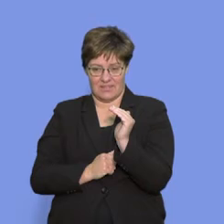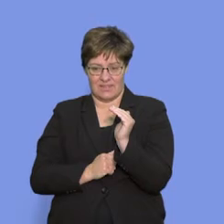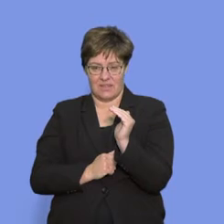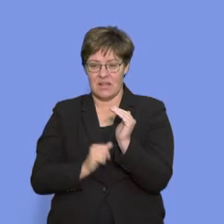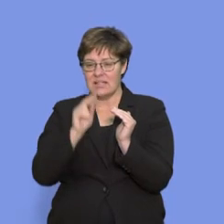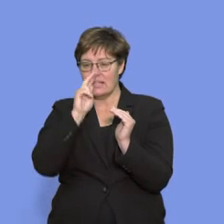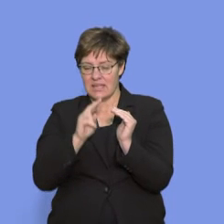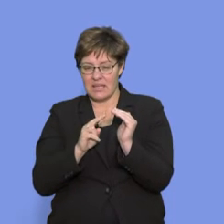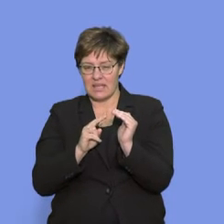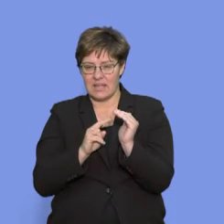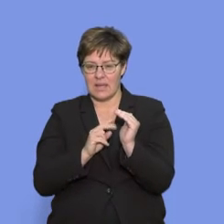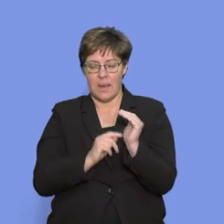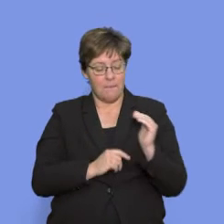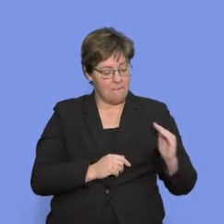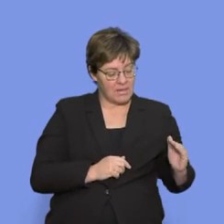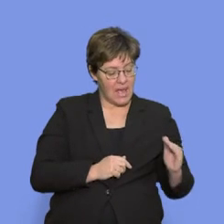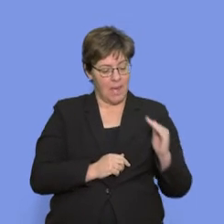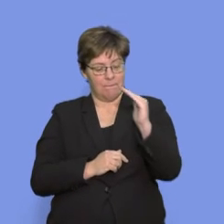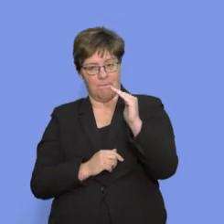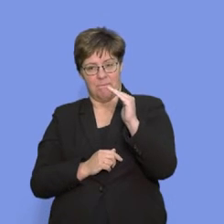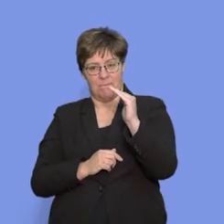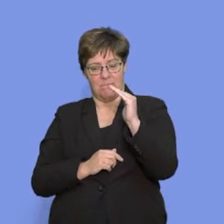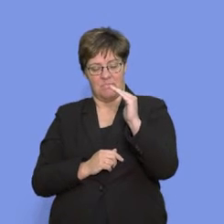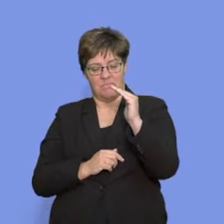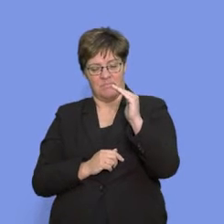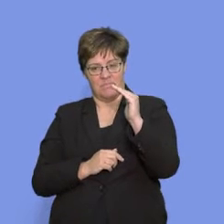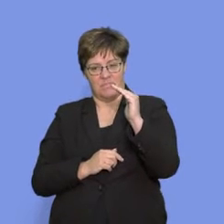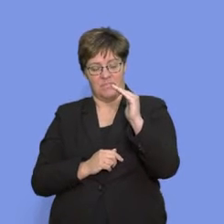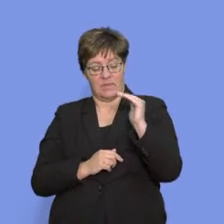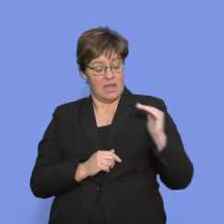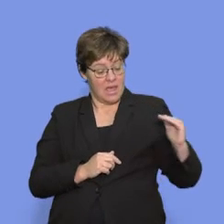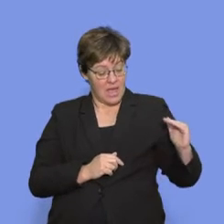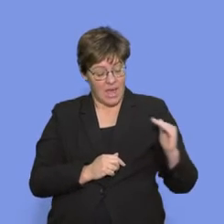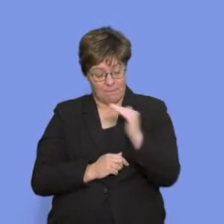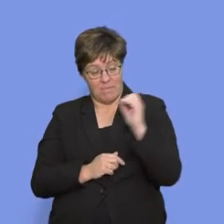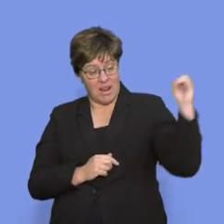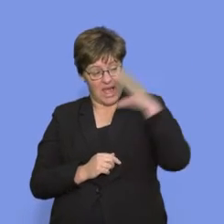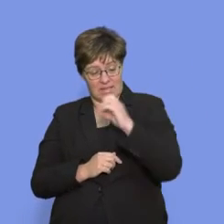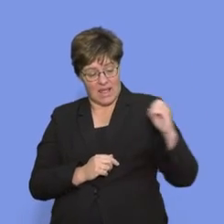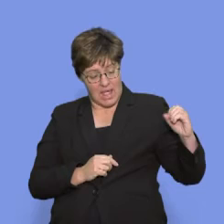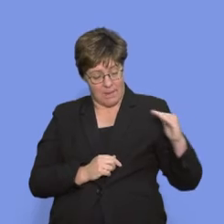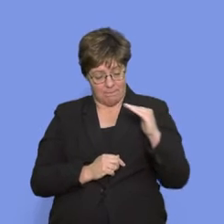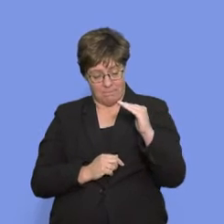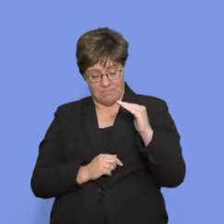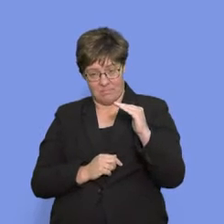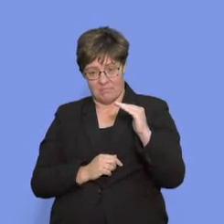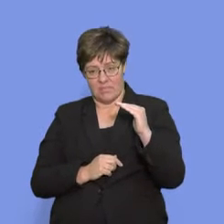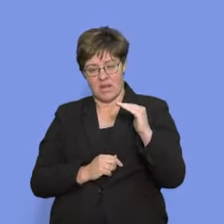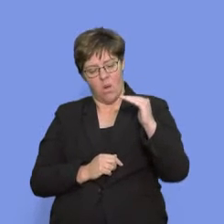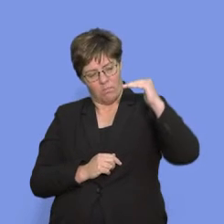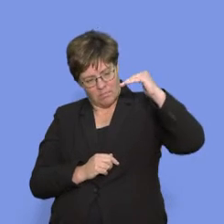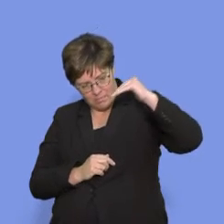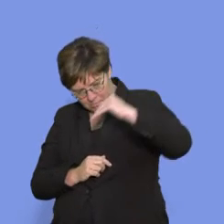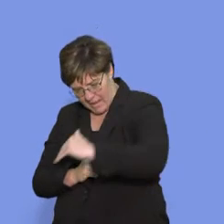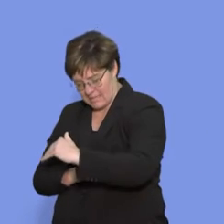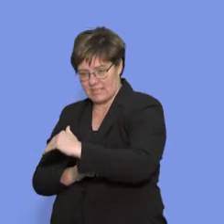see it's bending upwards? It's going outwards, right? So now you need a very round lens to bend